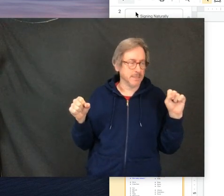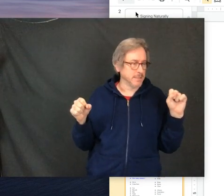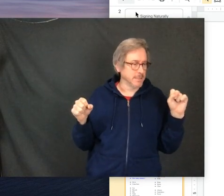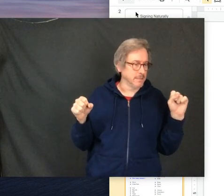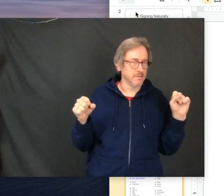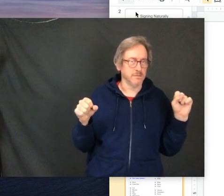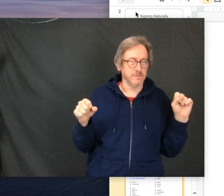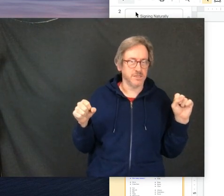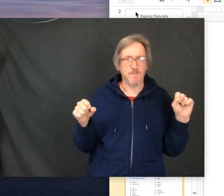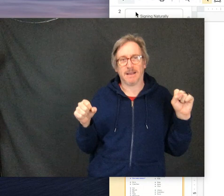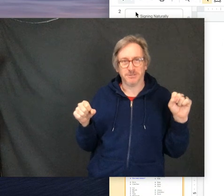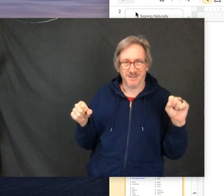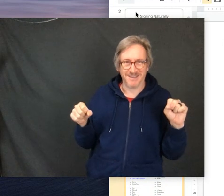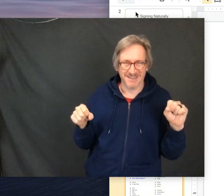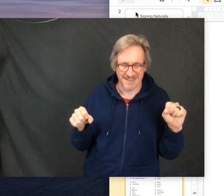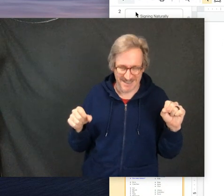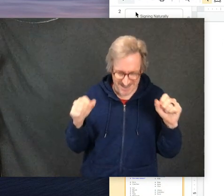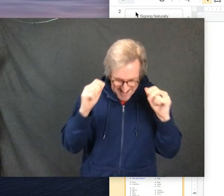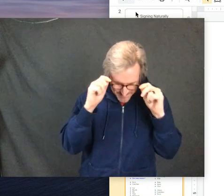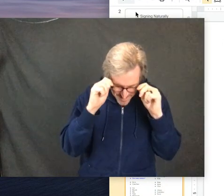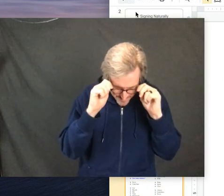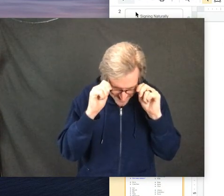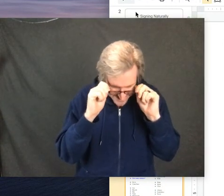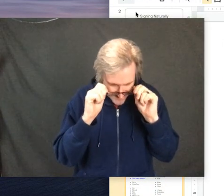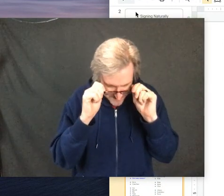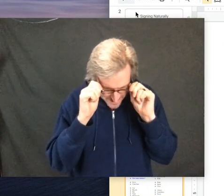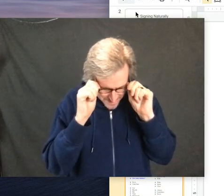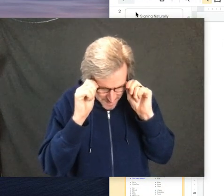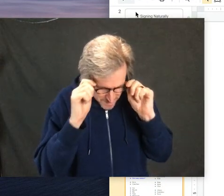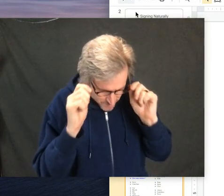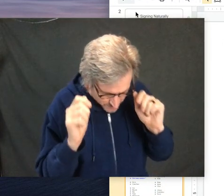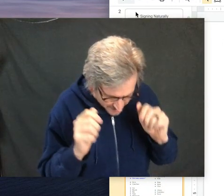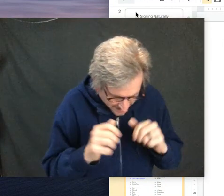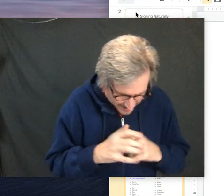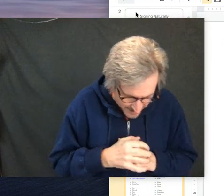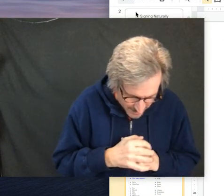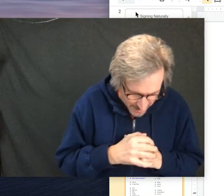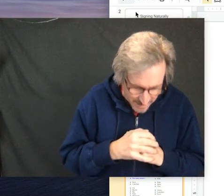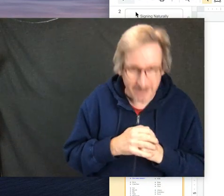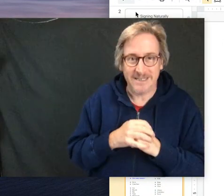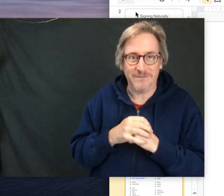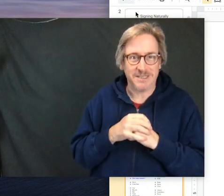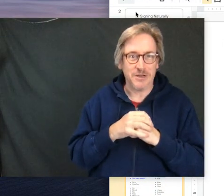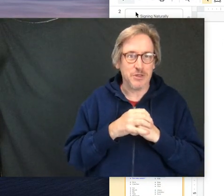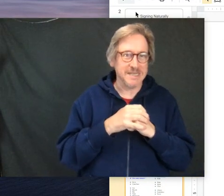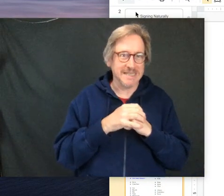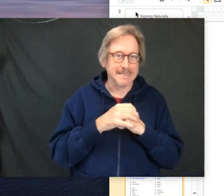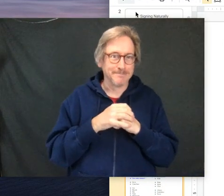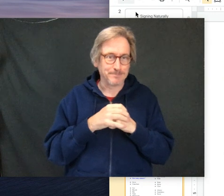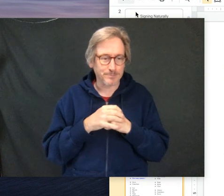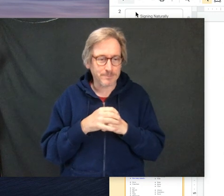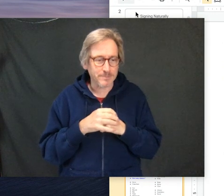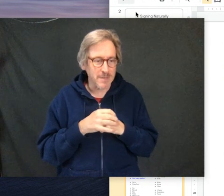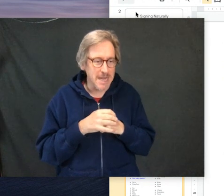hand smacked by a deaf friend who's a Harley Davidson